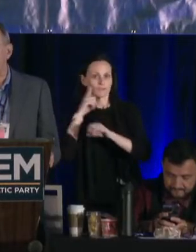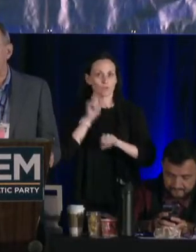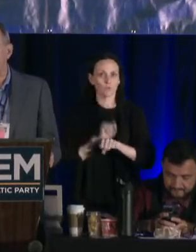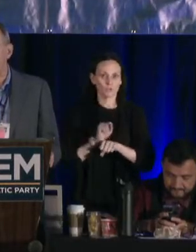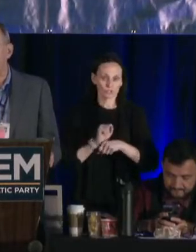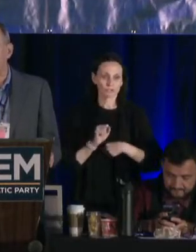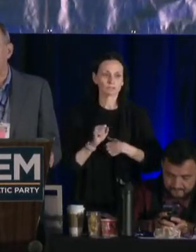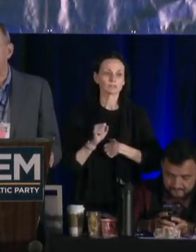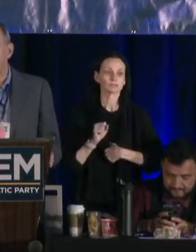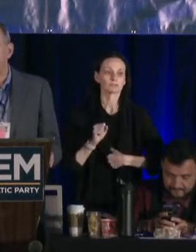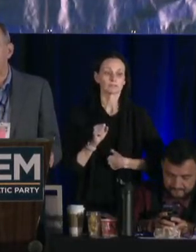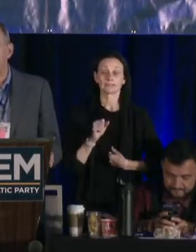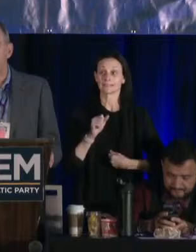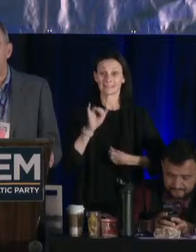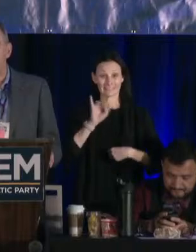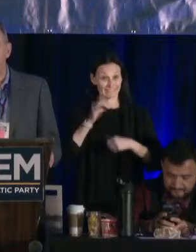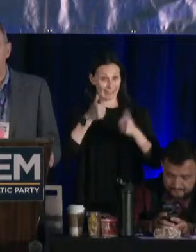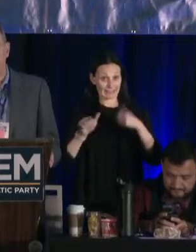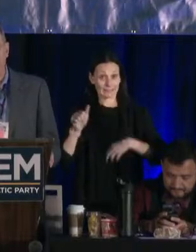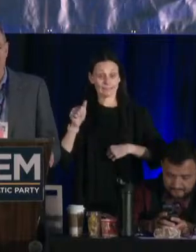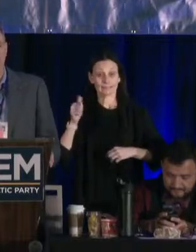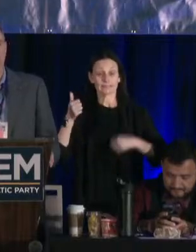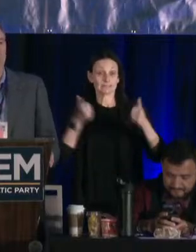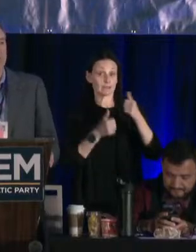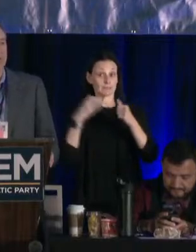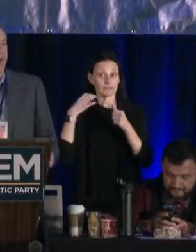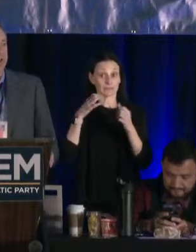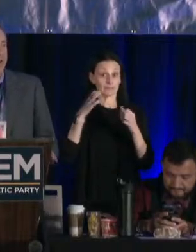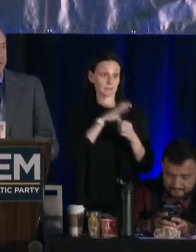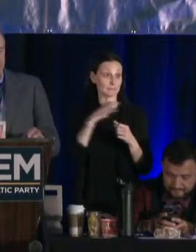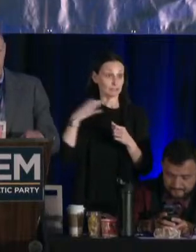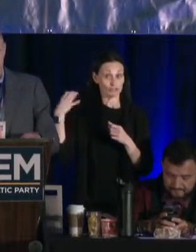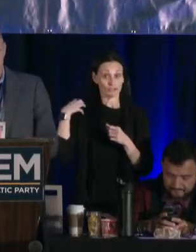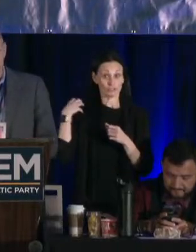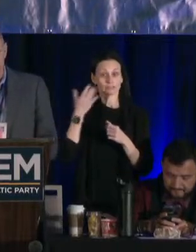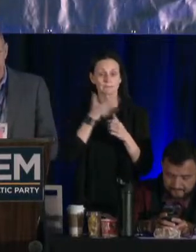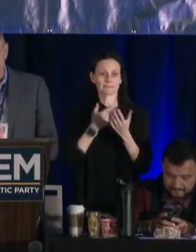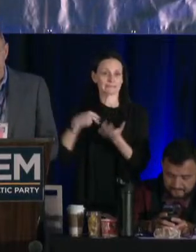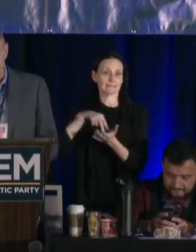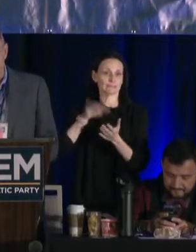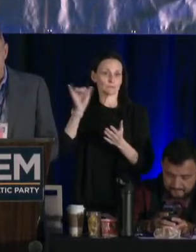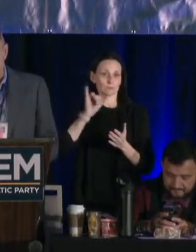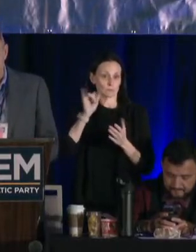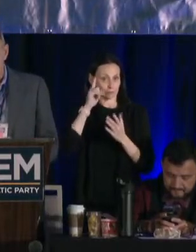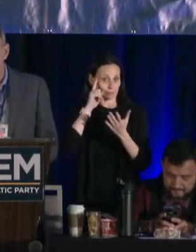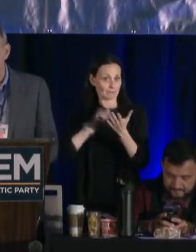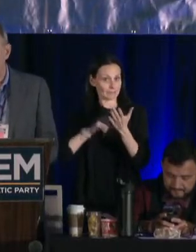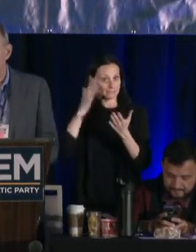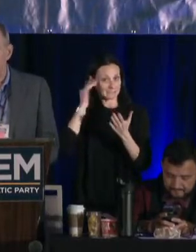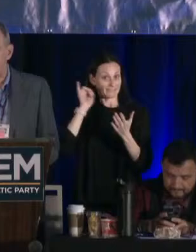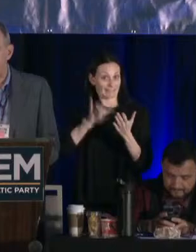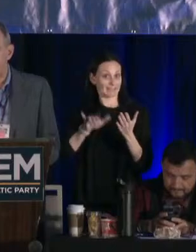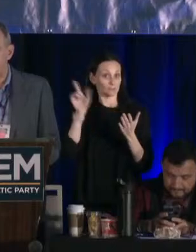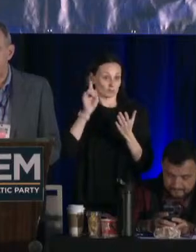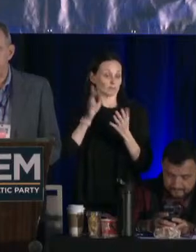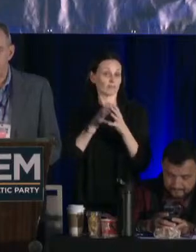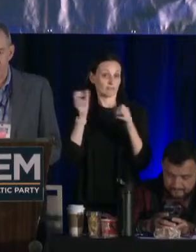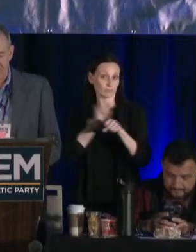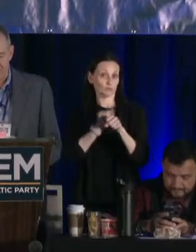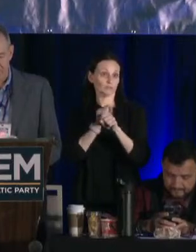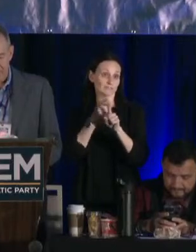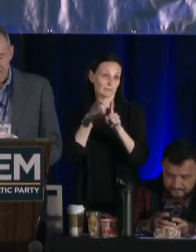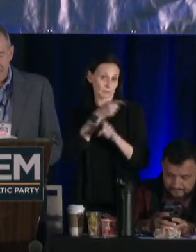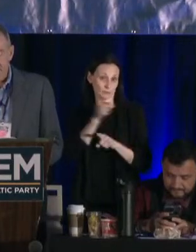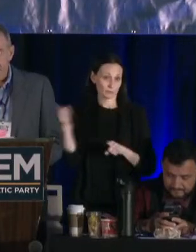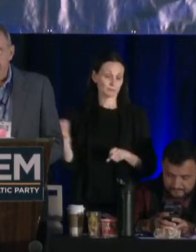And so if there are any subcommittee chairs here, please also stand and be recognized, because that's where a lot of the work gets done.